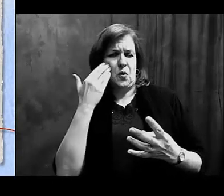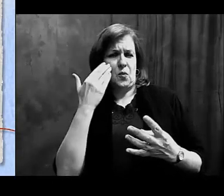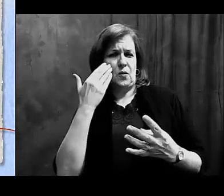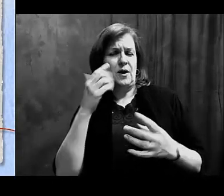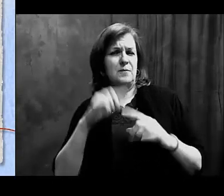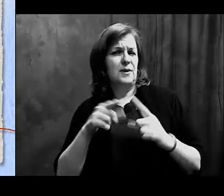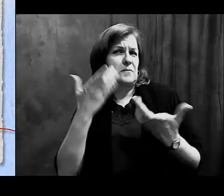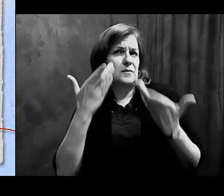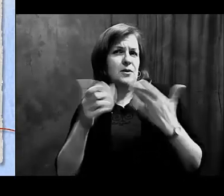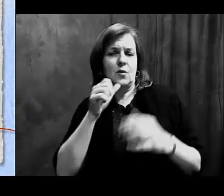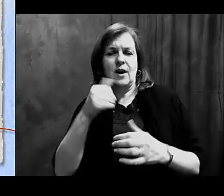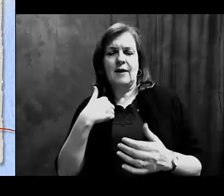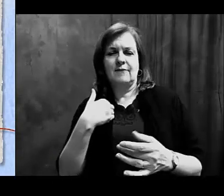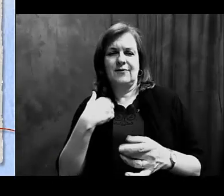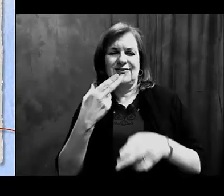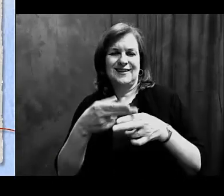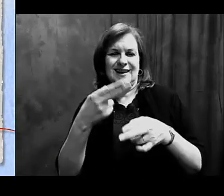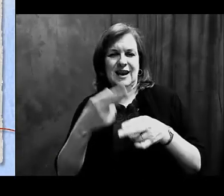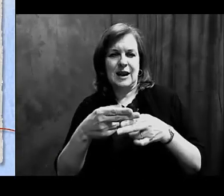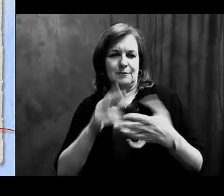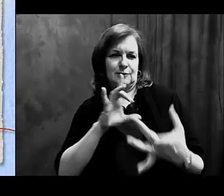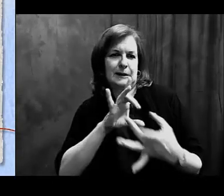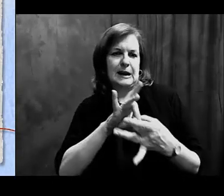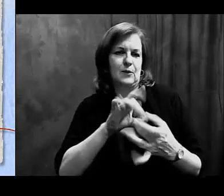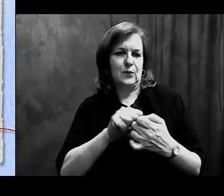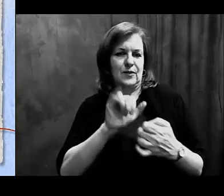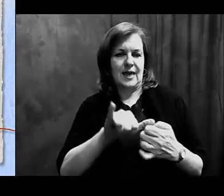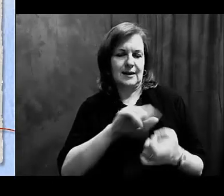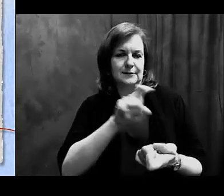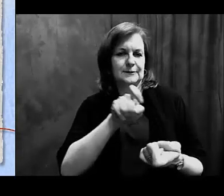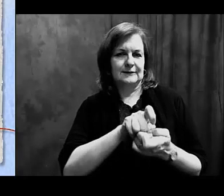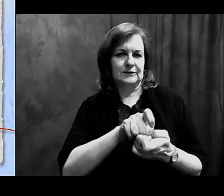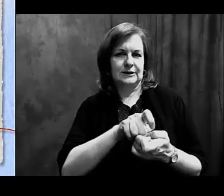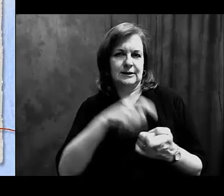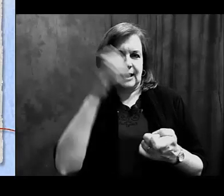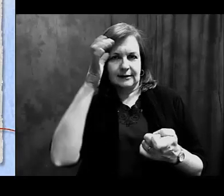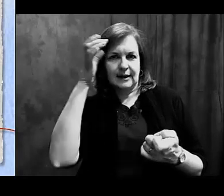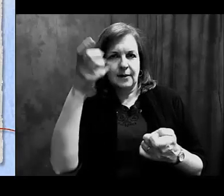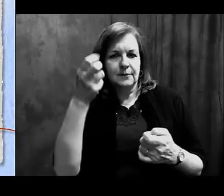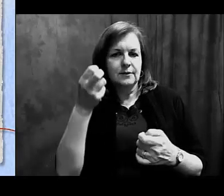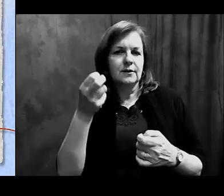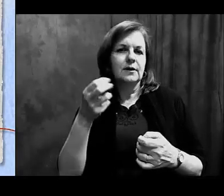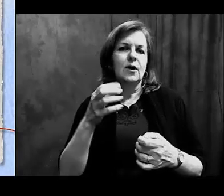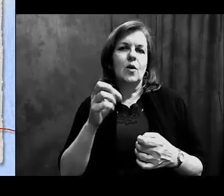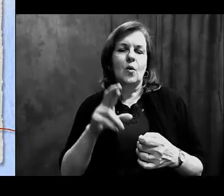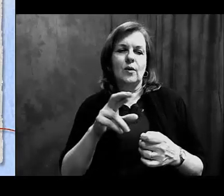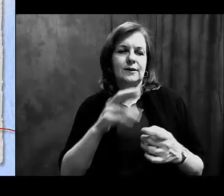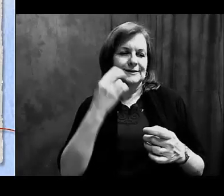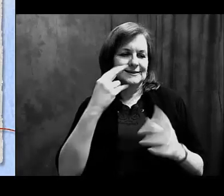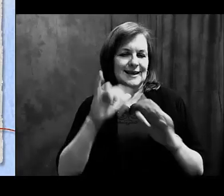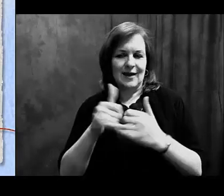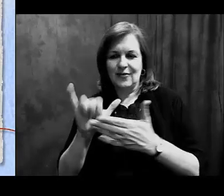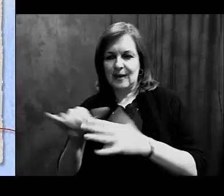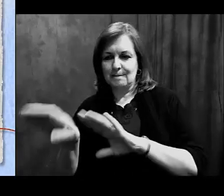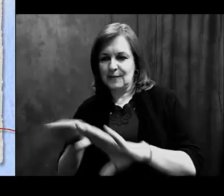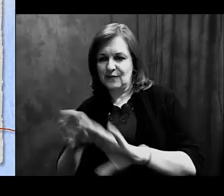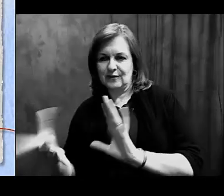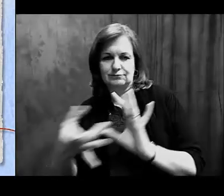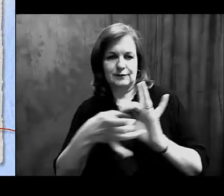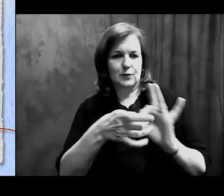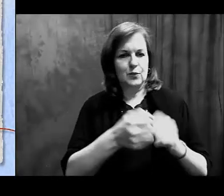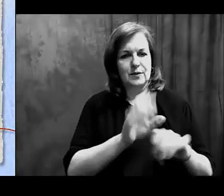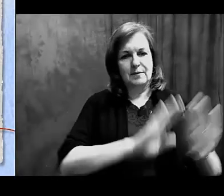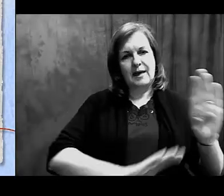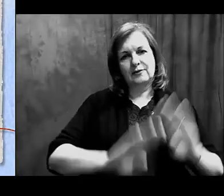to you, but you may not have the terminology to go along with the actual concept and to put it together